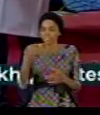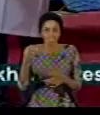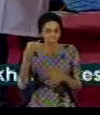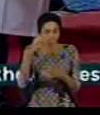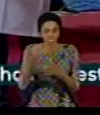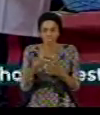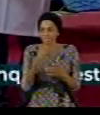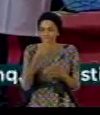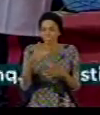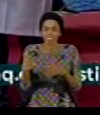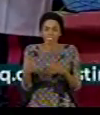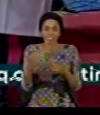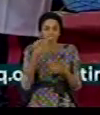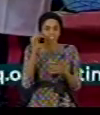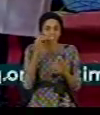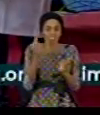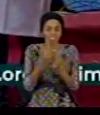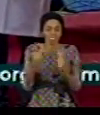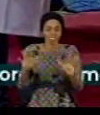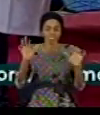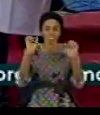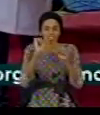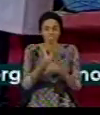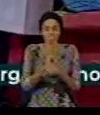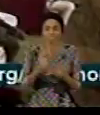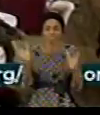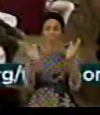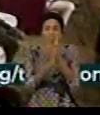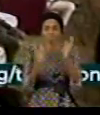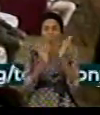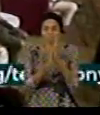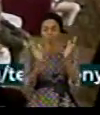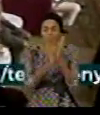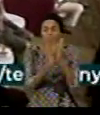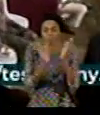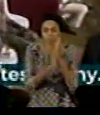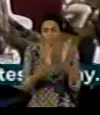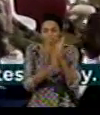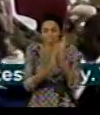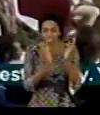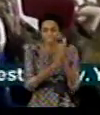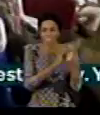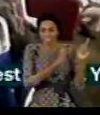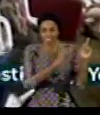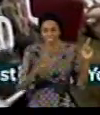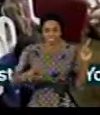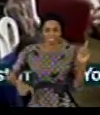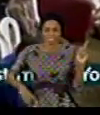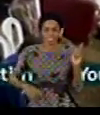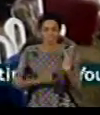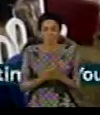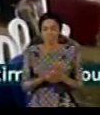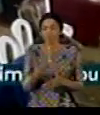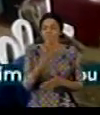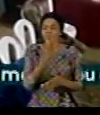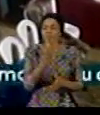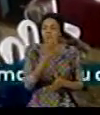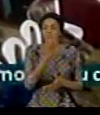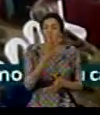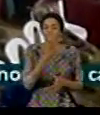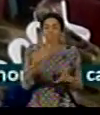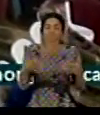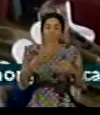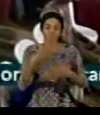miracle. Praise the Lord! Mama, go enjoy your miracle